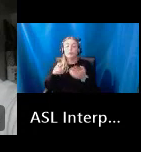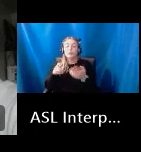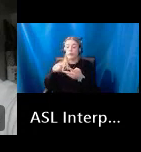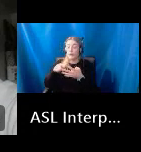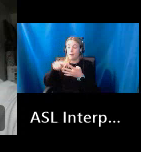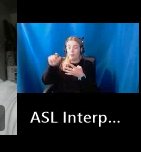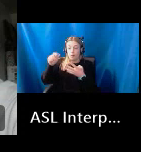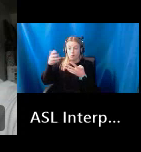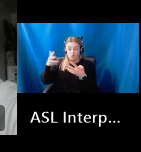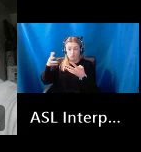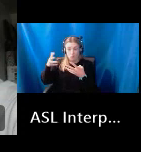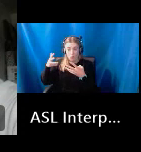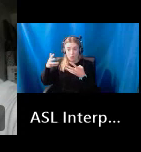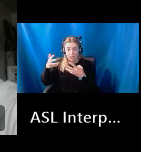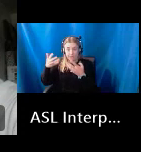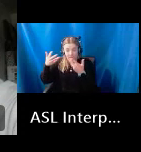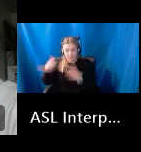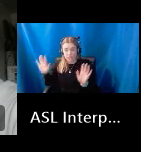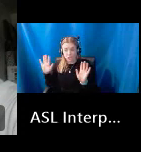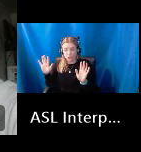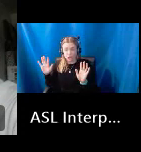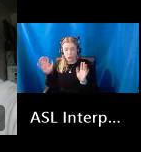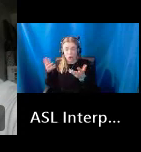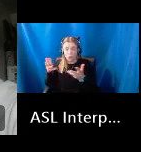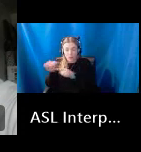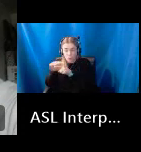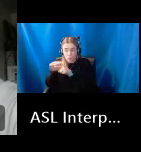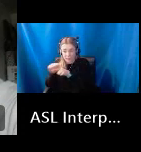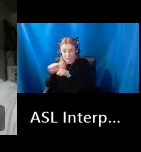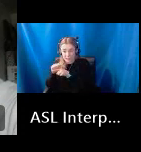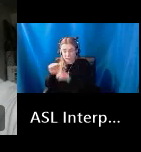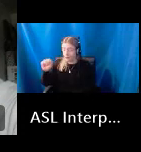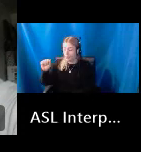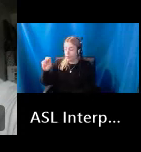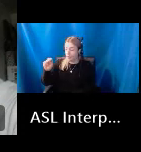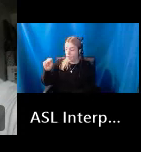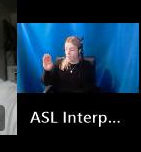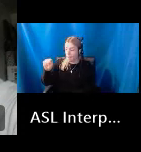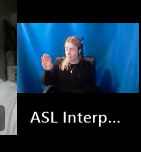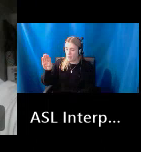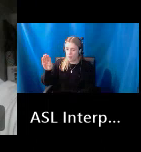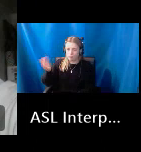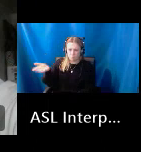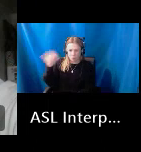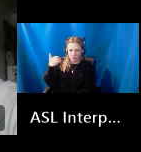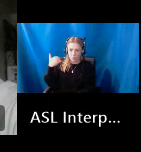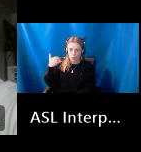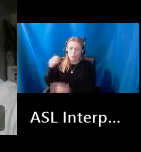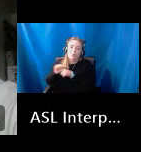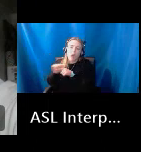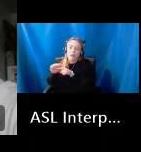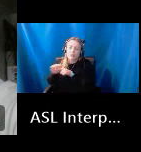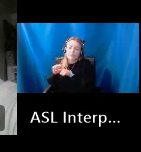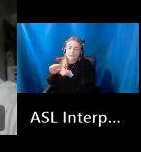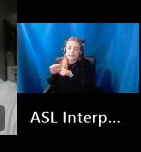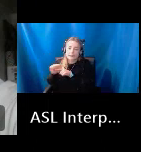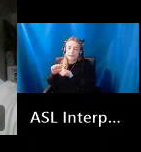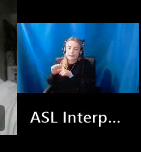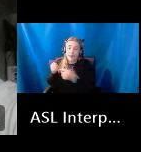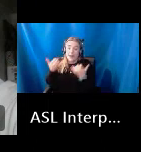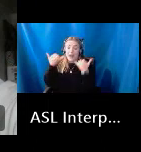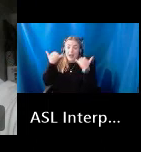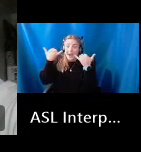that, but it's not on this topic. Your annotated bibliography that you did earlier in the semester was a practice. Now you're